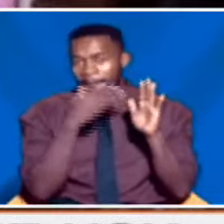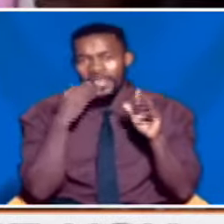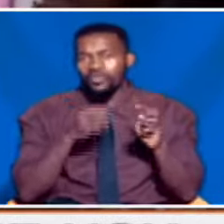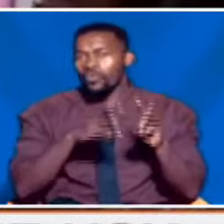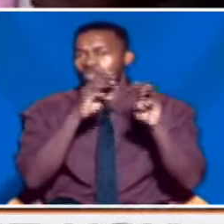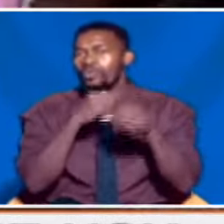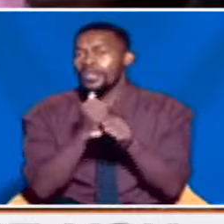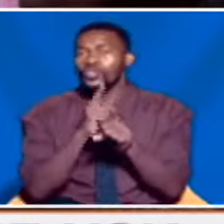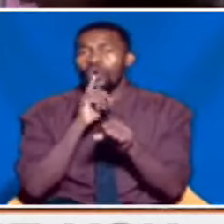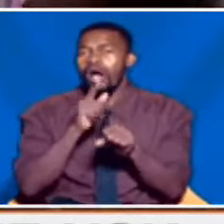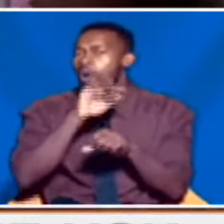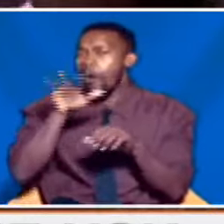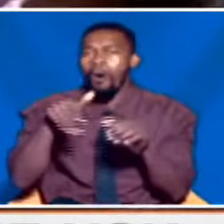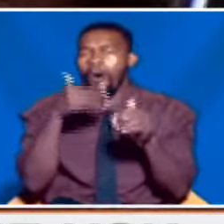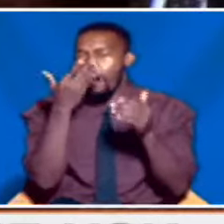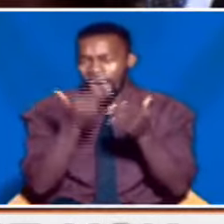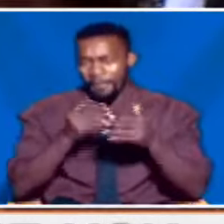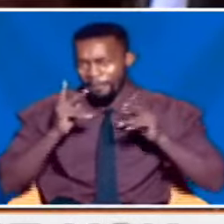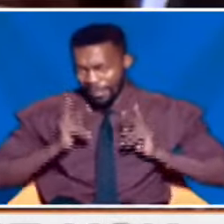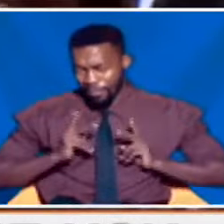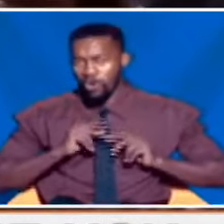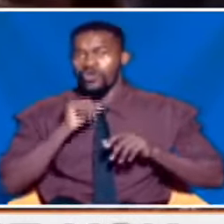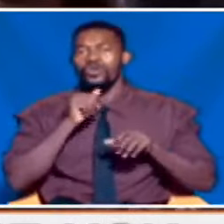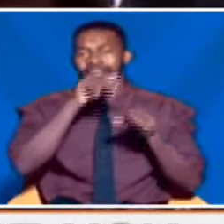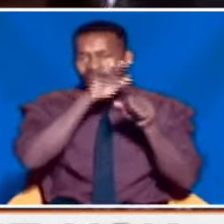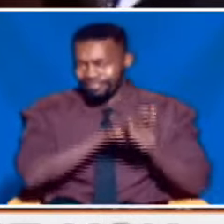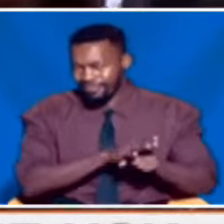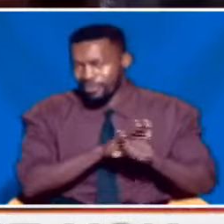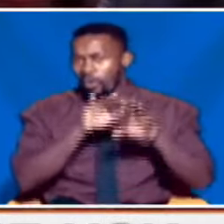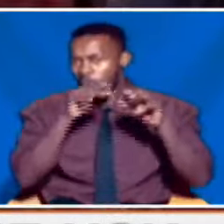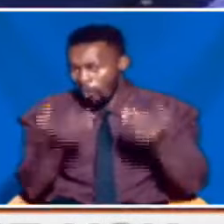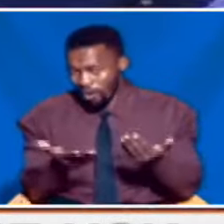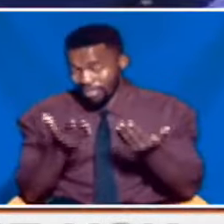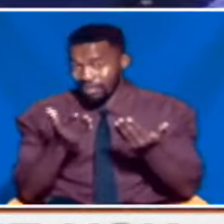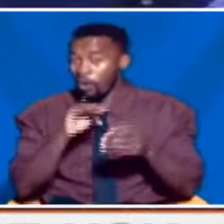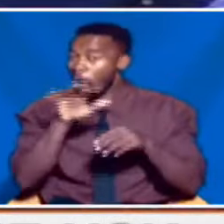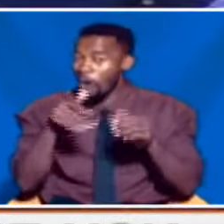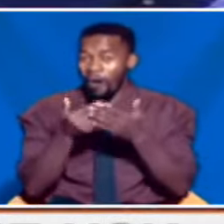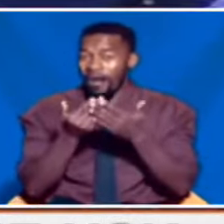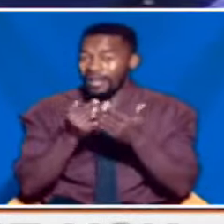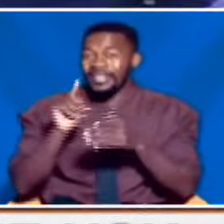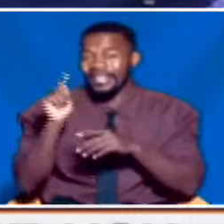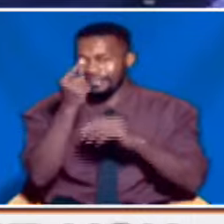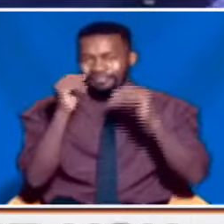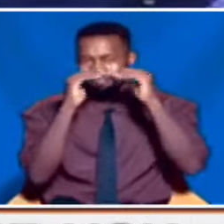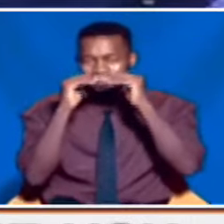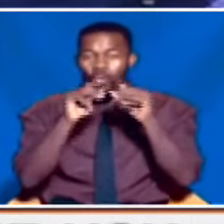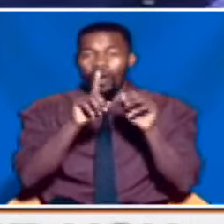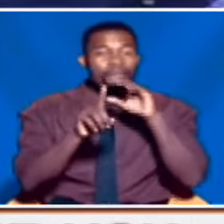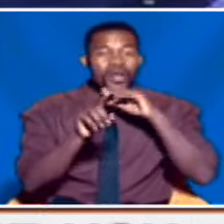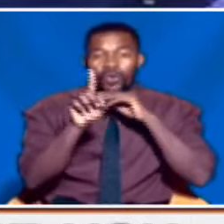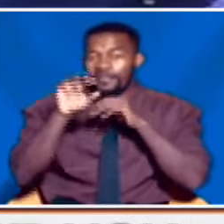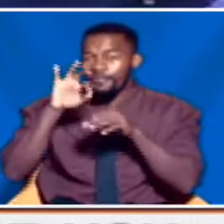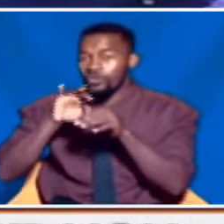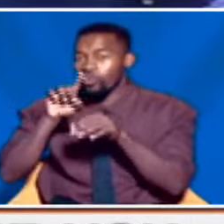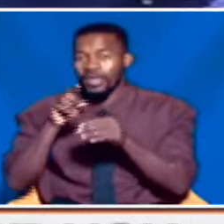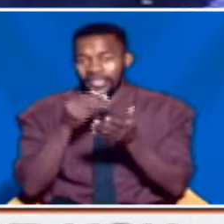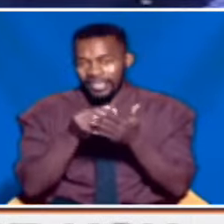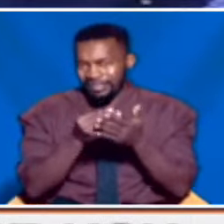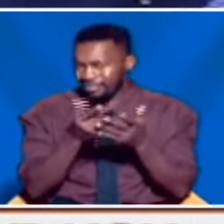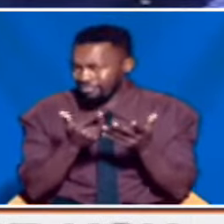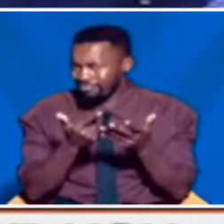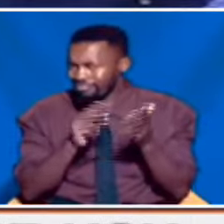that no Kenyan is discriminated against or left behind. The mantra of one man, one vote, one shilling